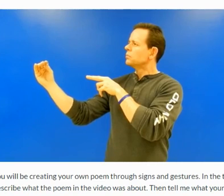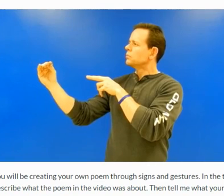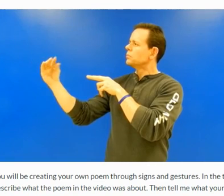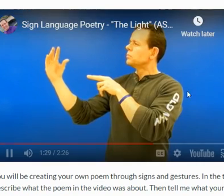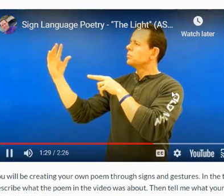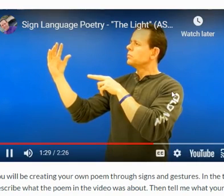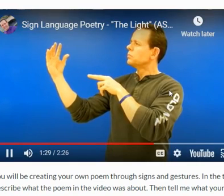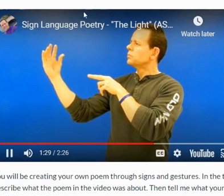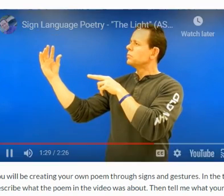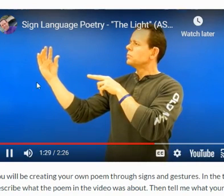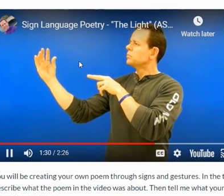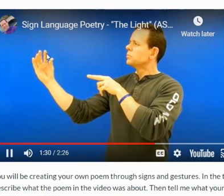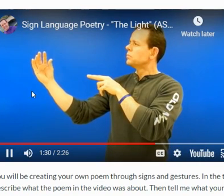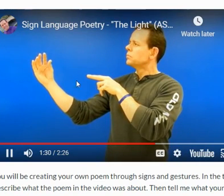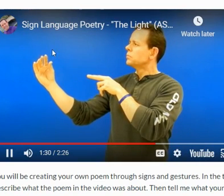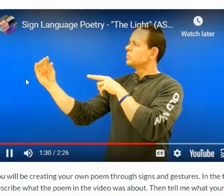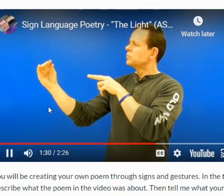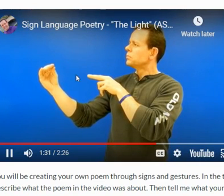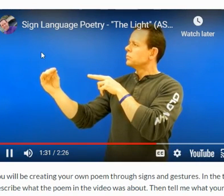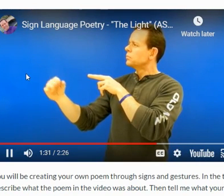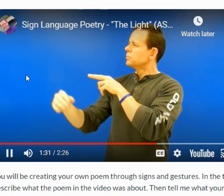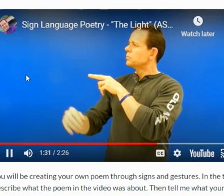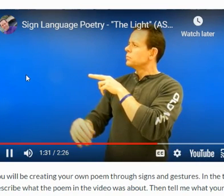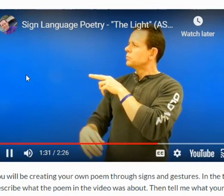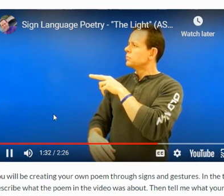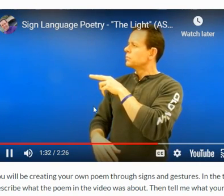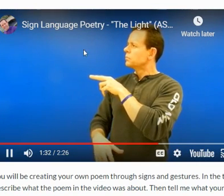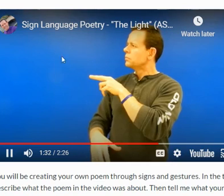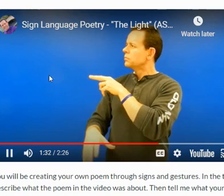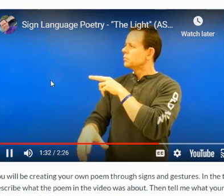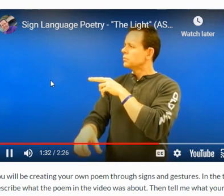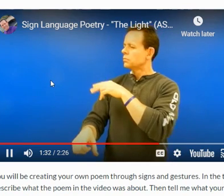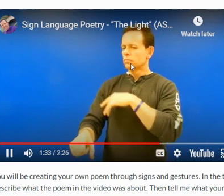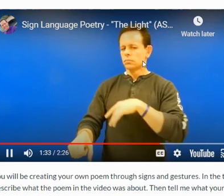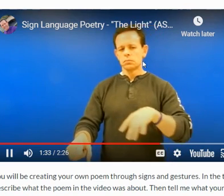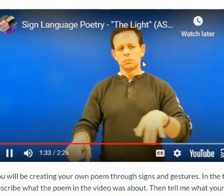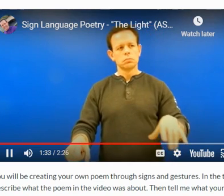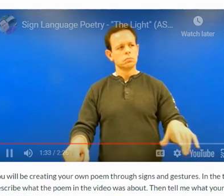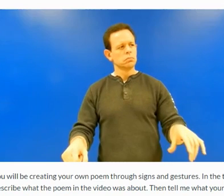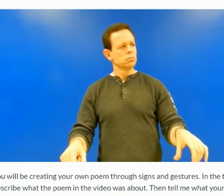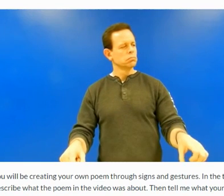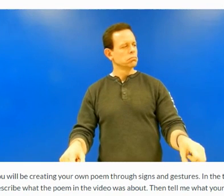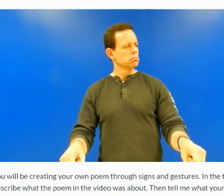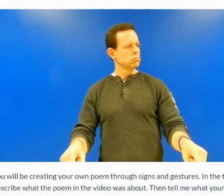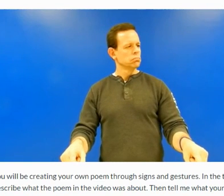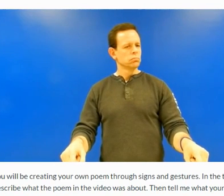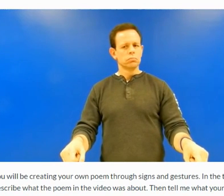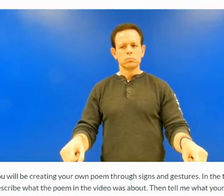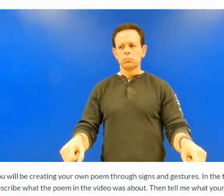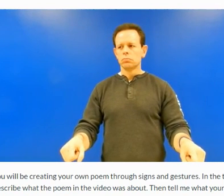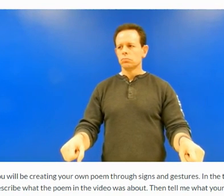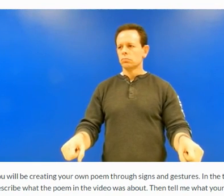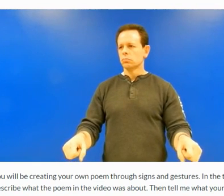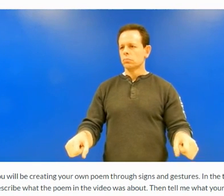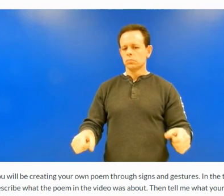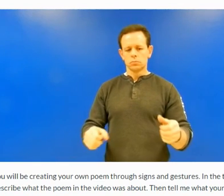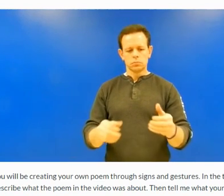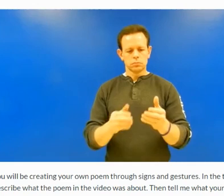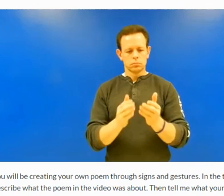And now you notice he did this before, okay? So repetition, but he did it in a